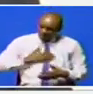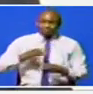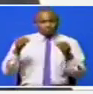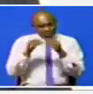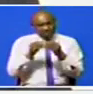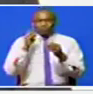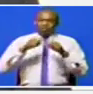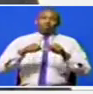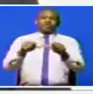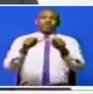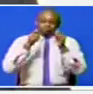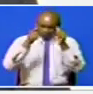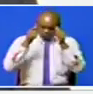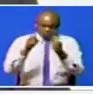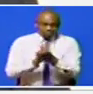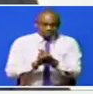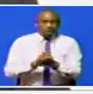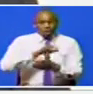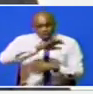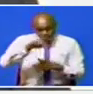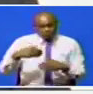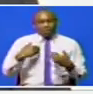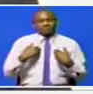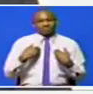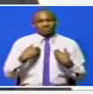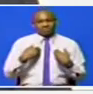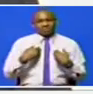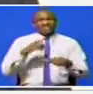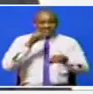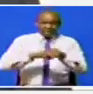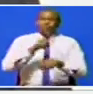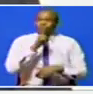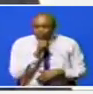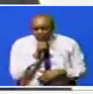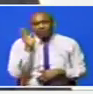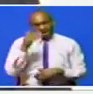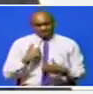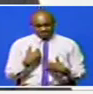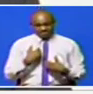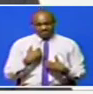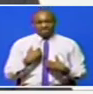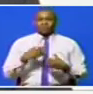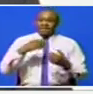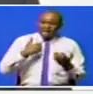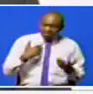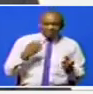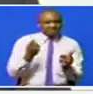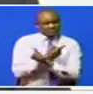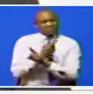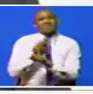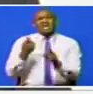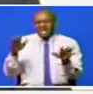protest. We shall hold vigils, moments of silence, beat drums, and